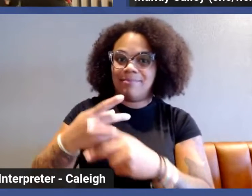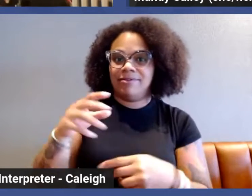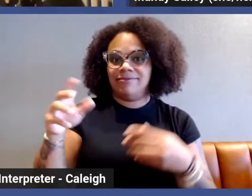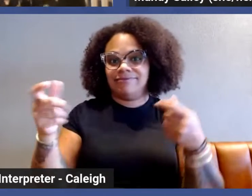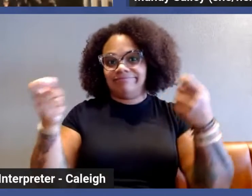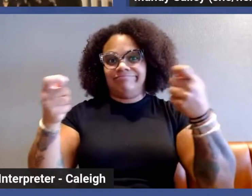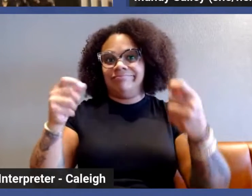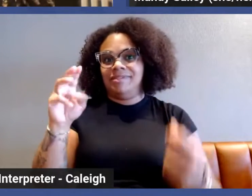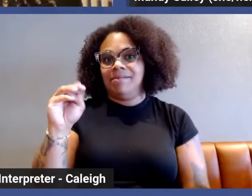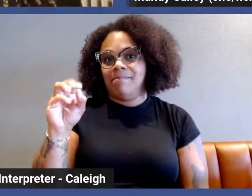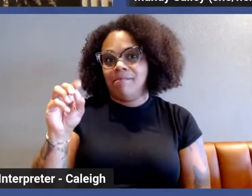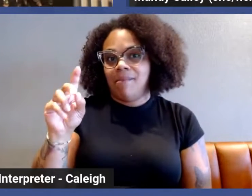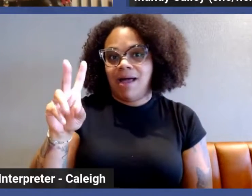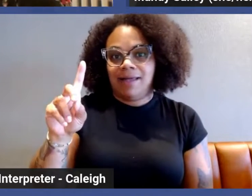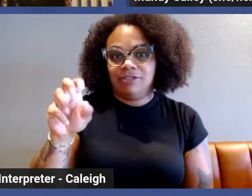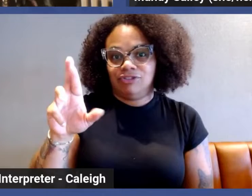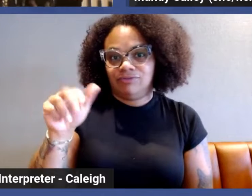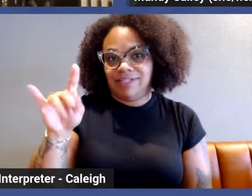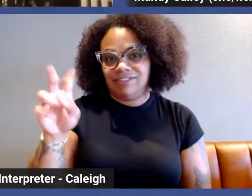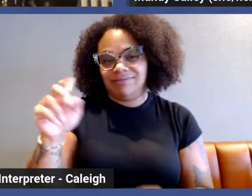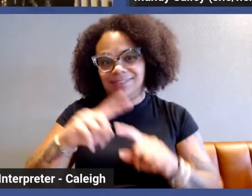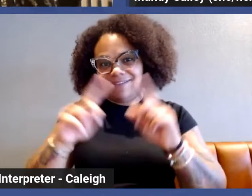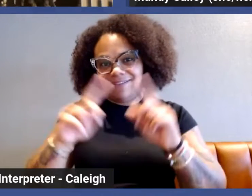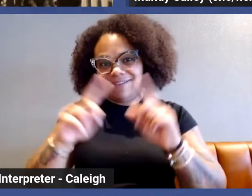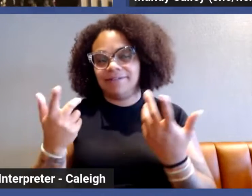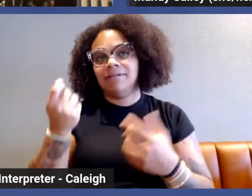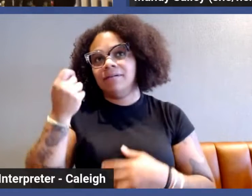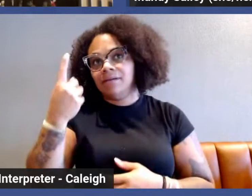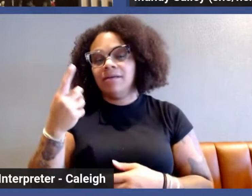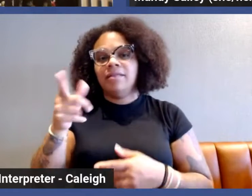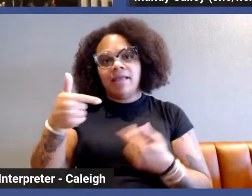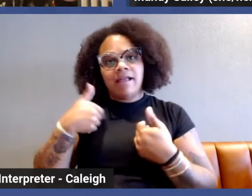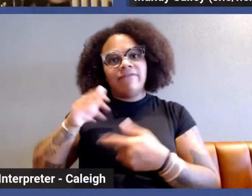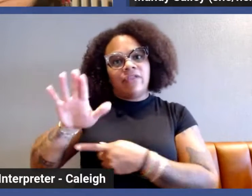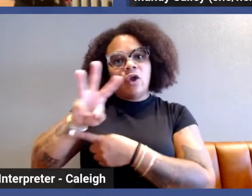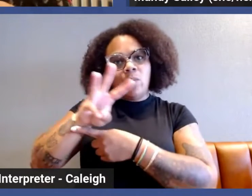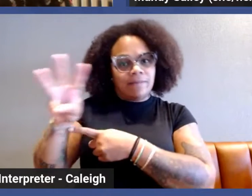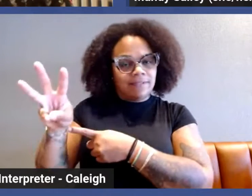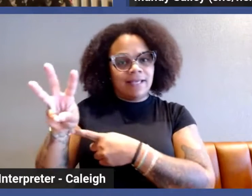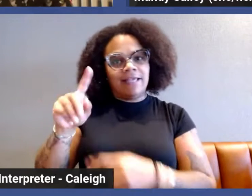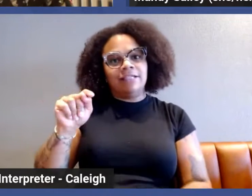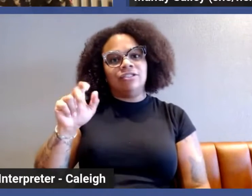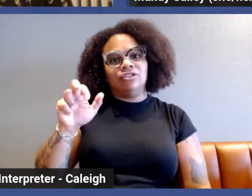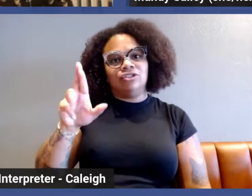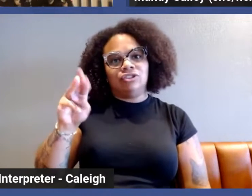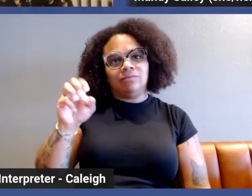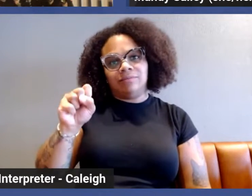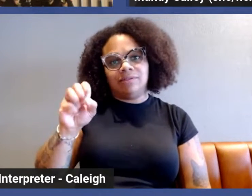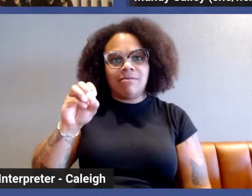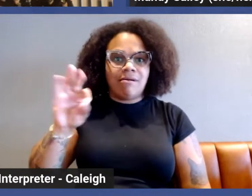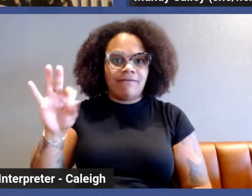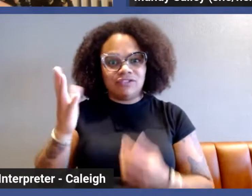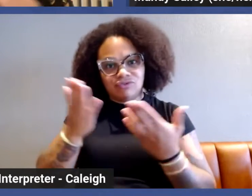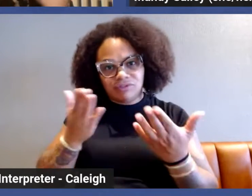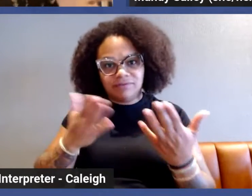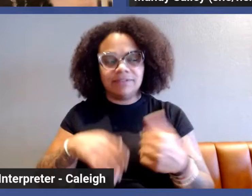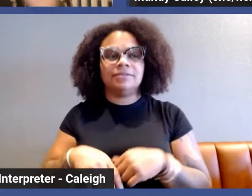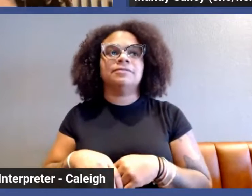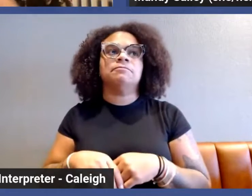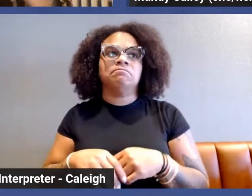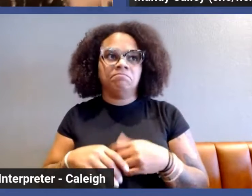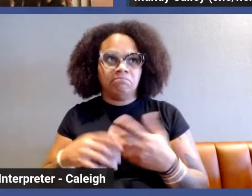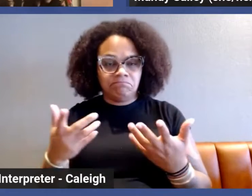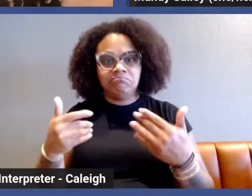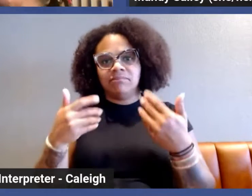you've got your site-wide terms of service and your Reddit admin who are doing moderation for the site-wide rules